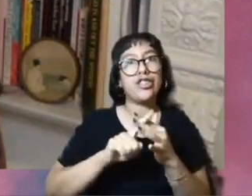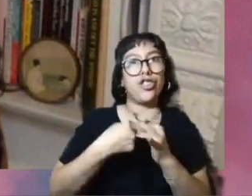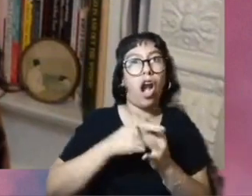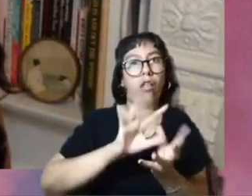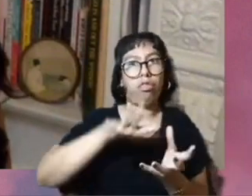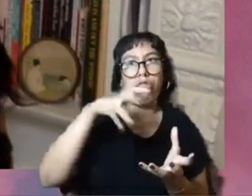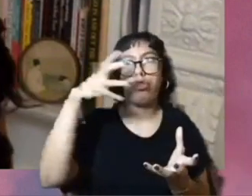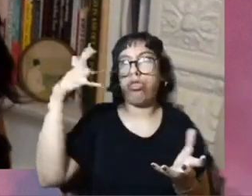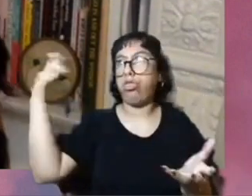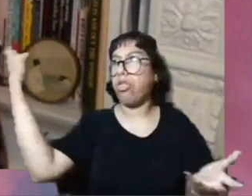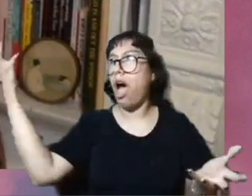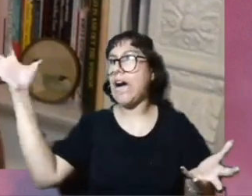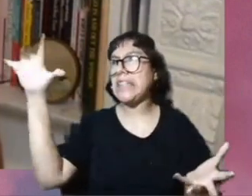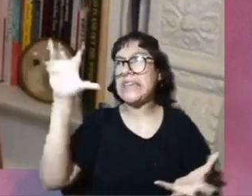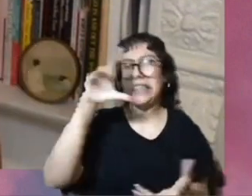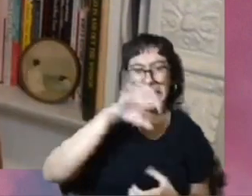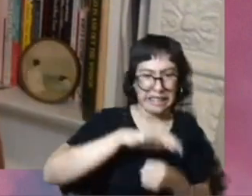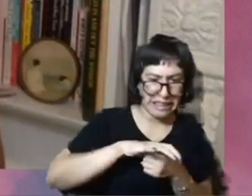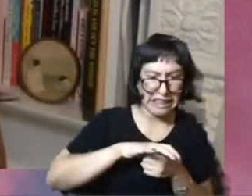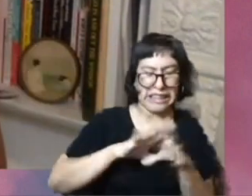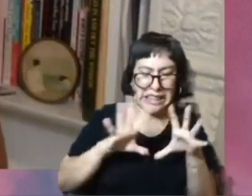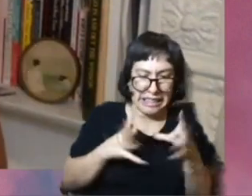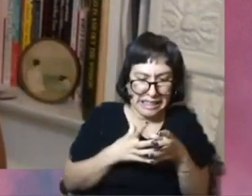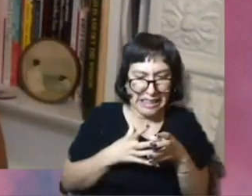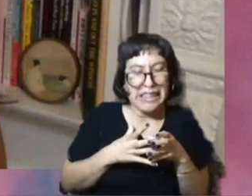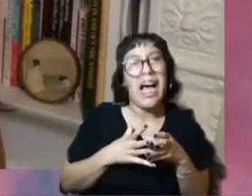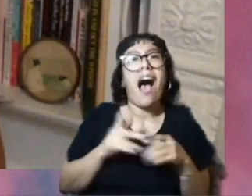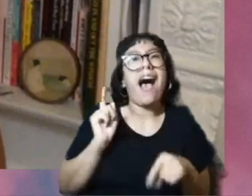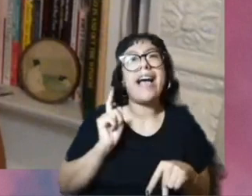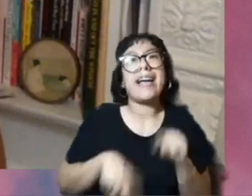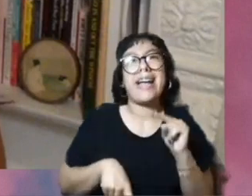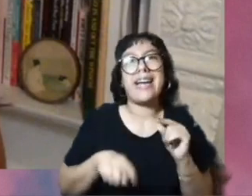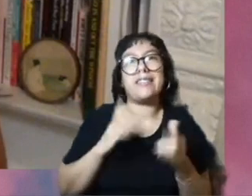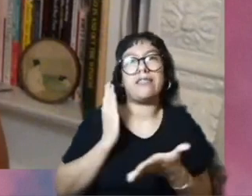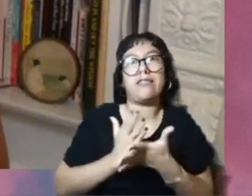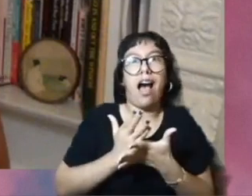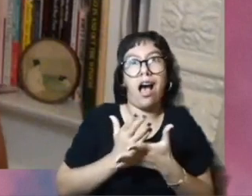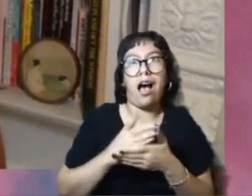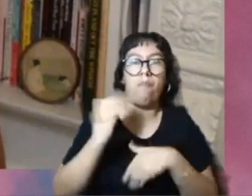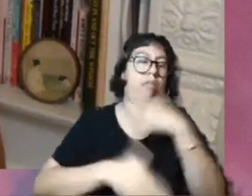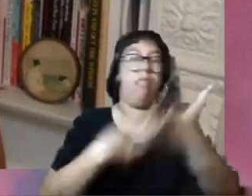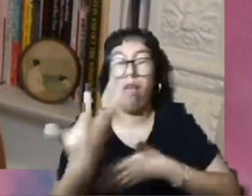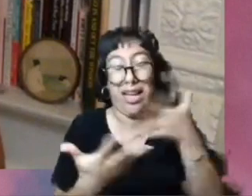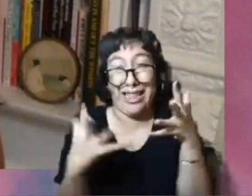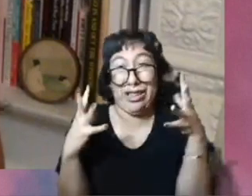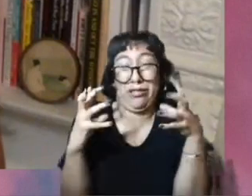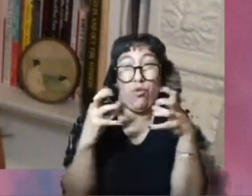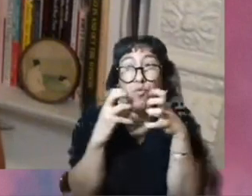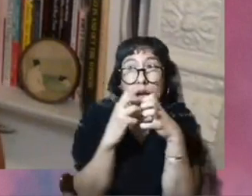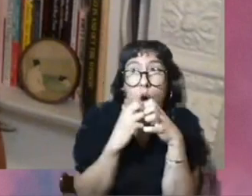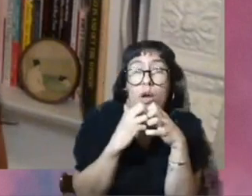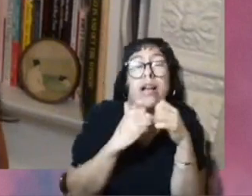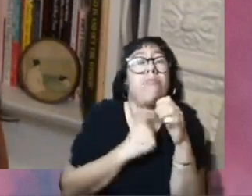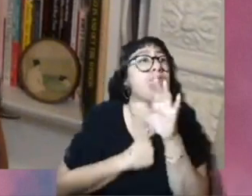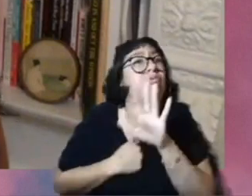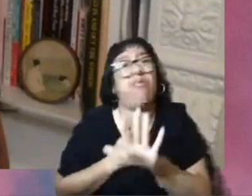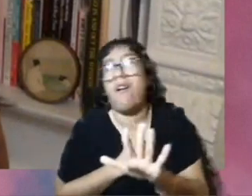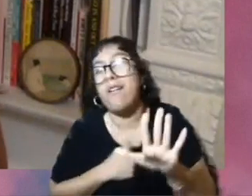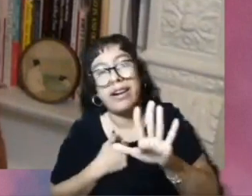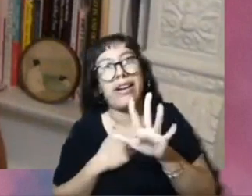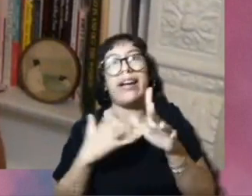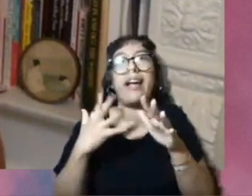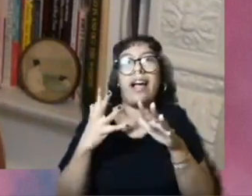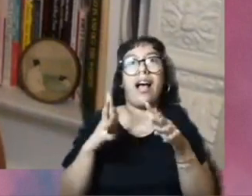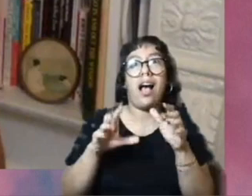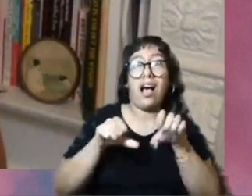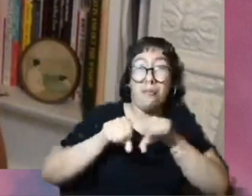reverse. I crack open and cannot stop what charges in. It is getting crowded in here. I'm sorry. Break in